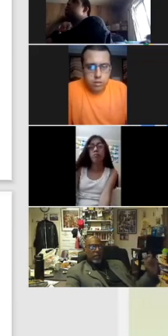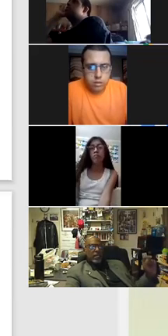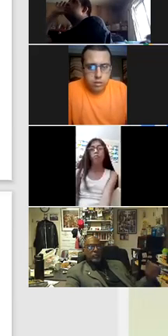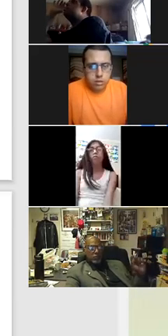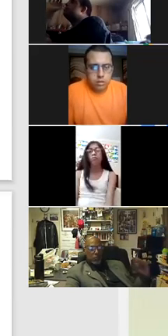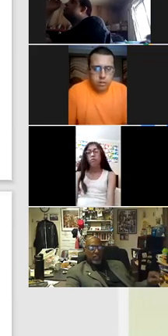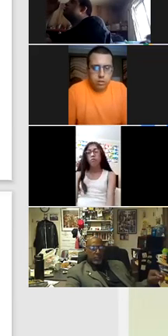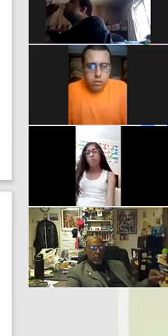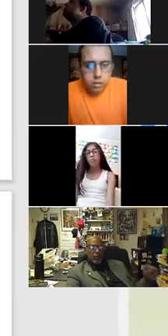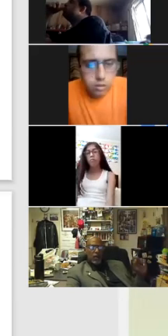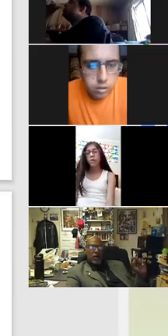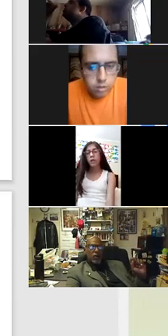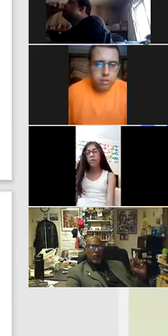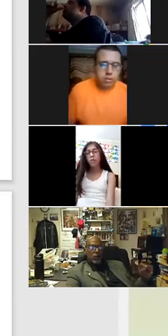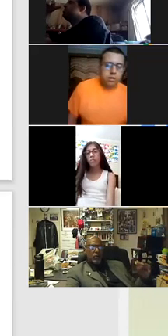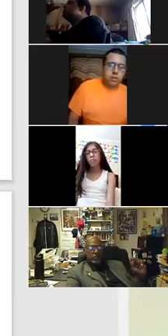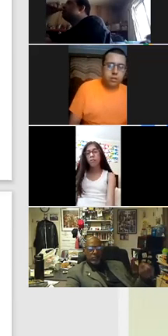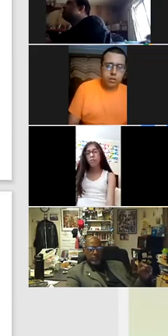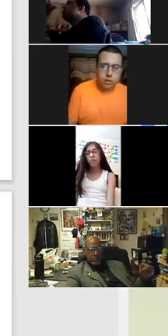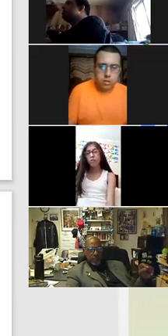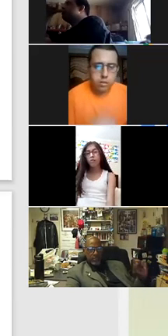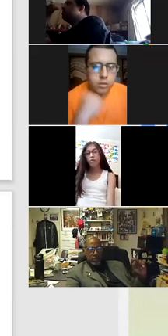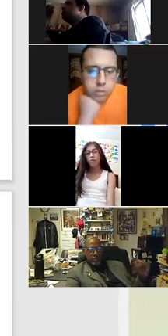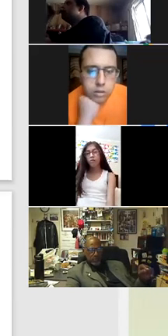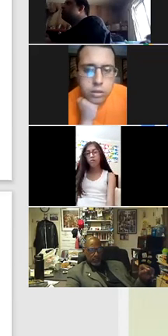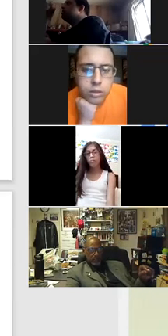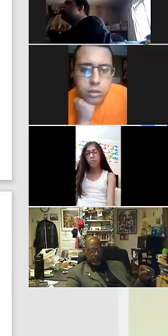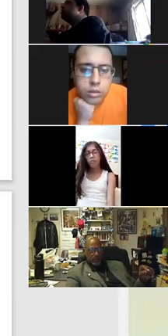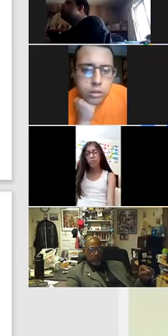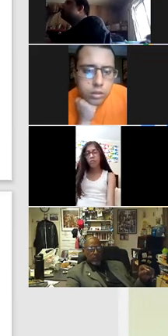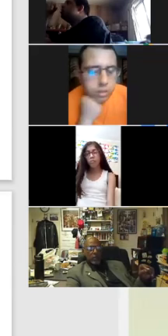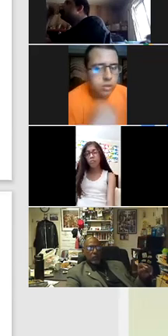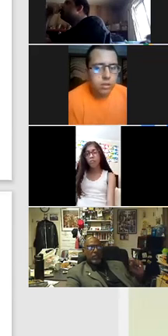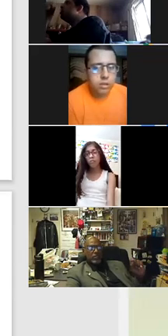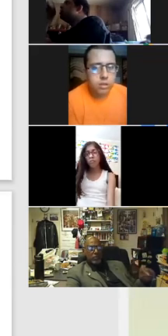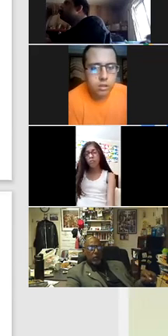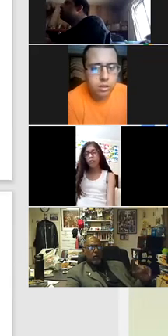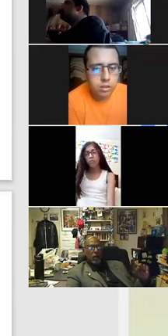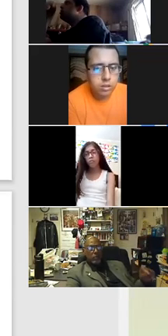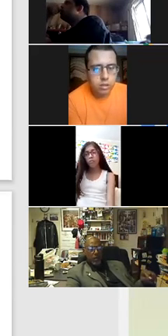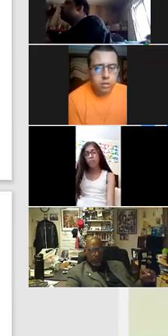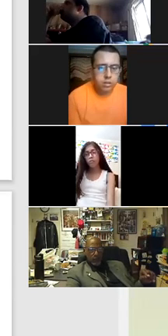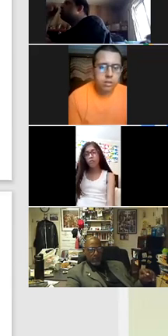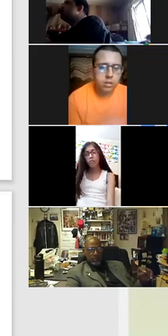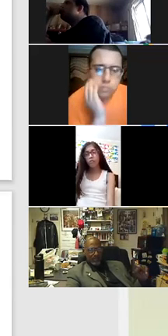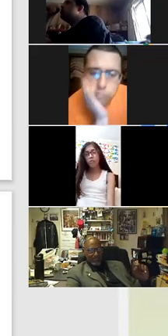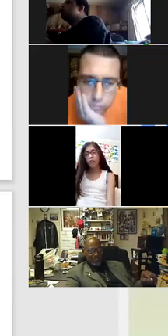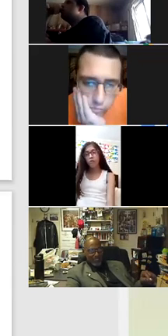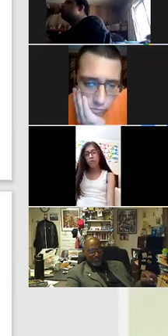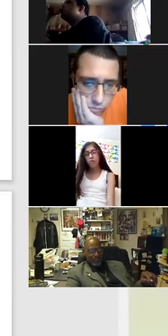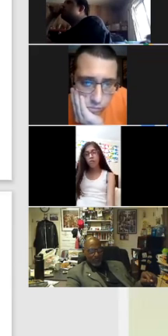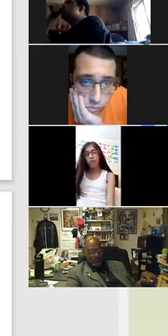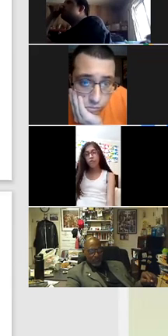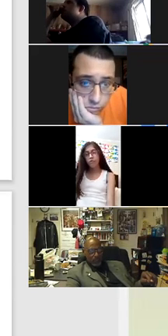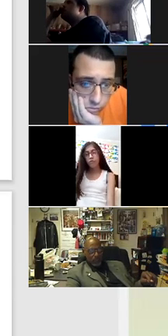We're each responsible for our own growth as a Christian. We must grow above the